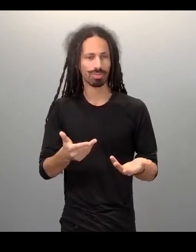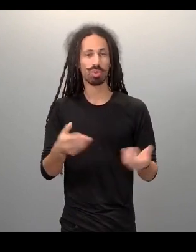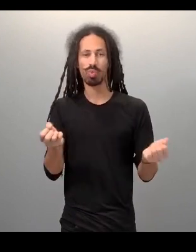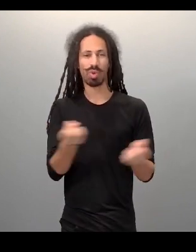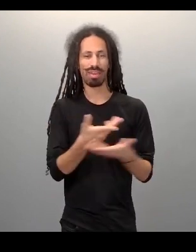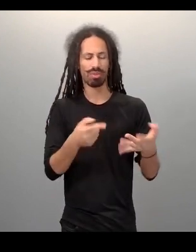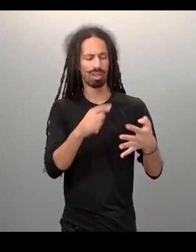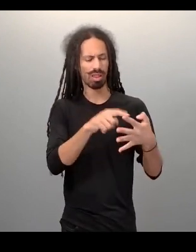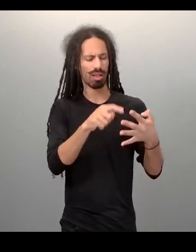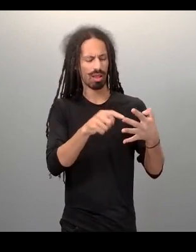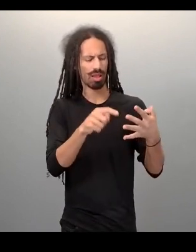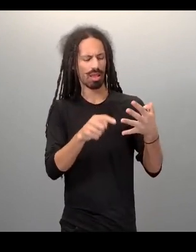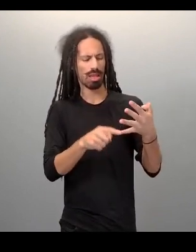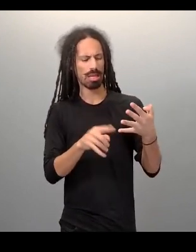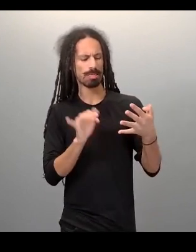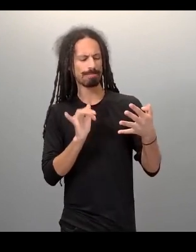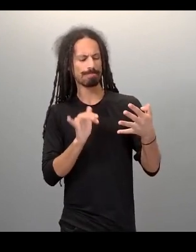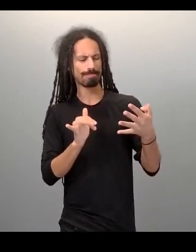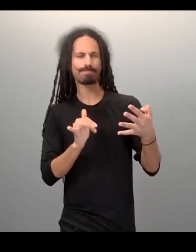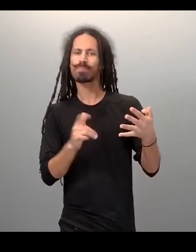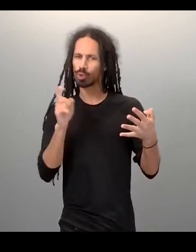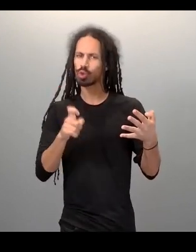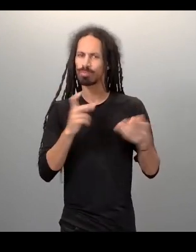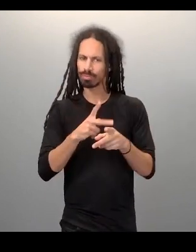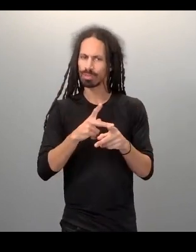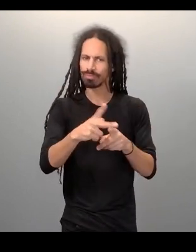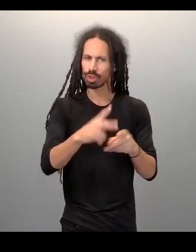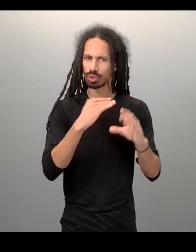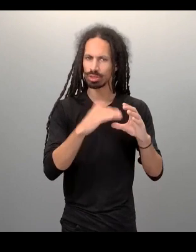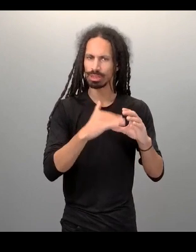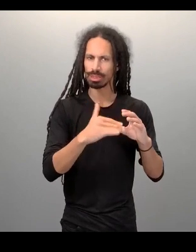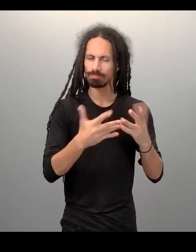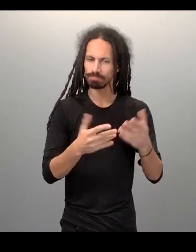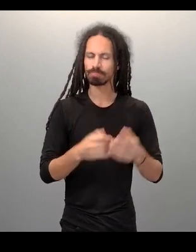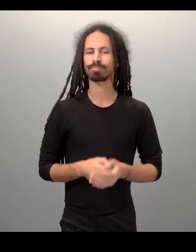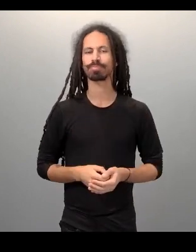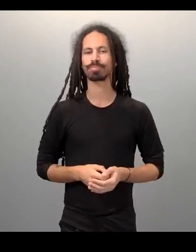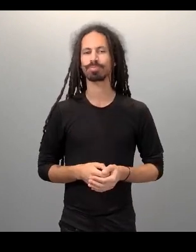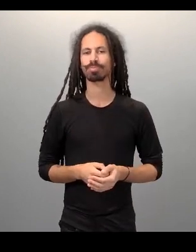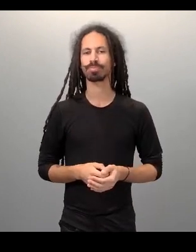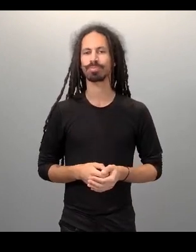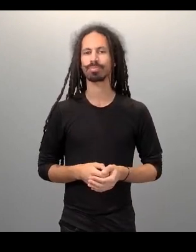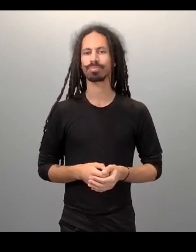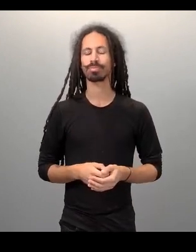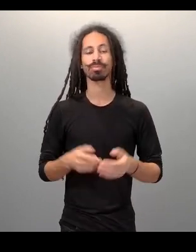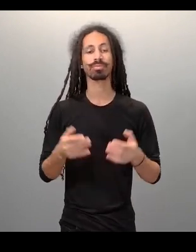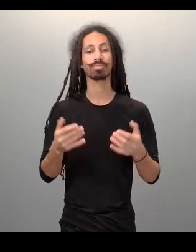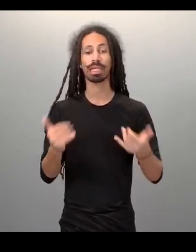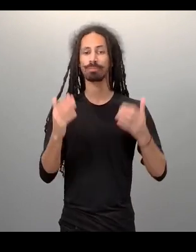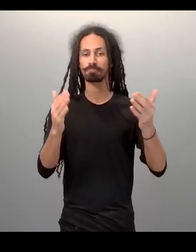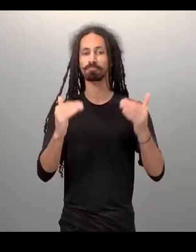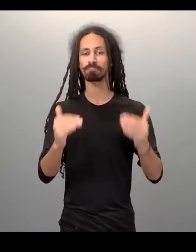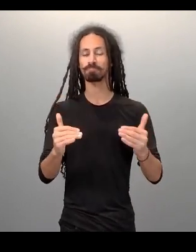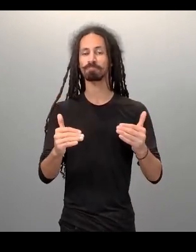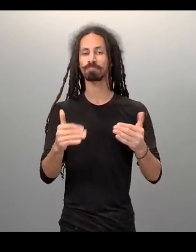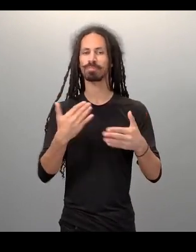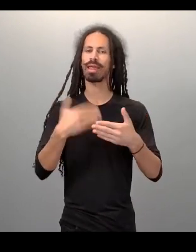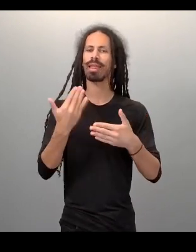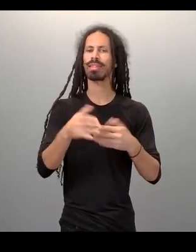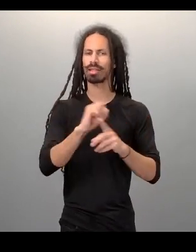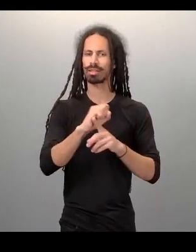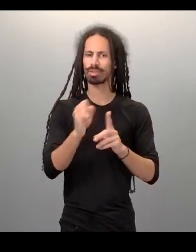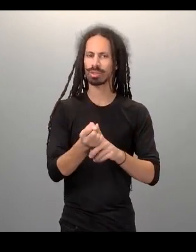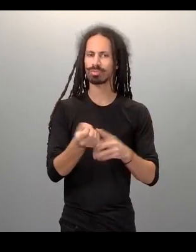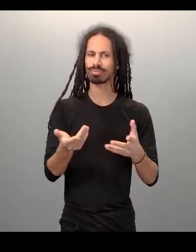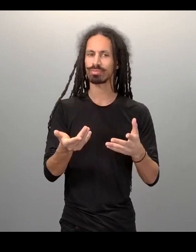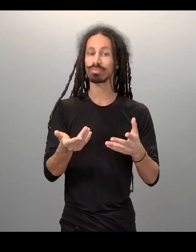be a professional email. Okay, so let's see what else do we have that would be a professional